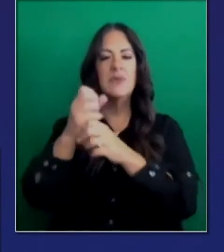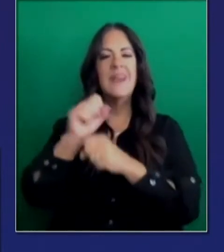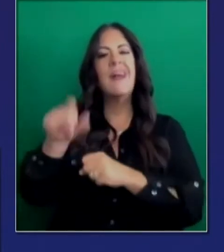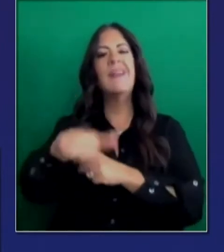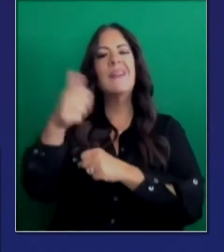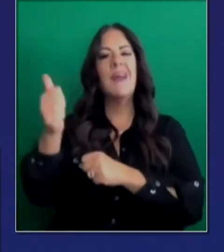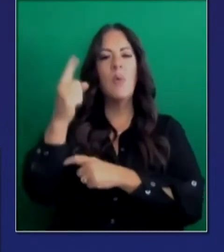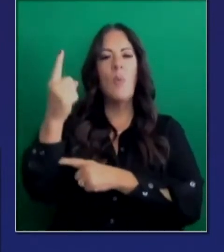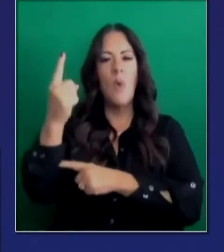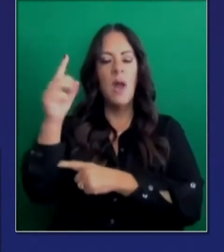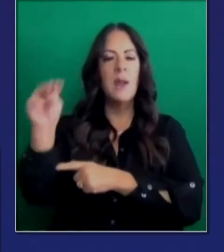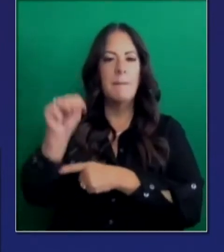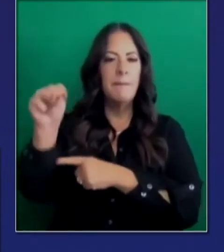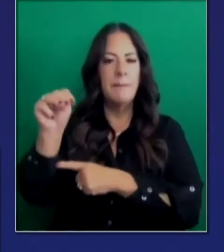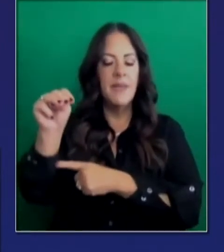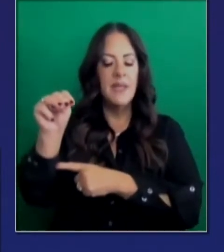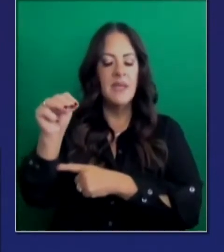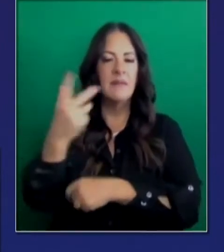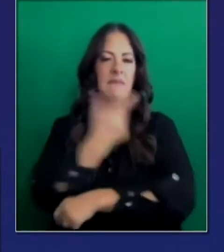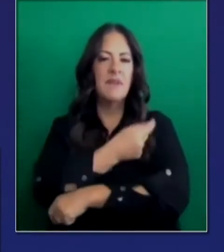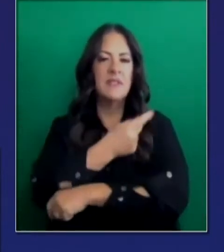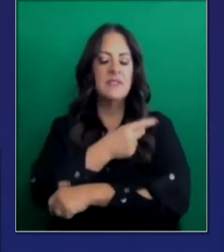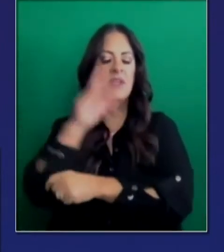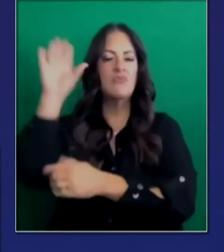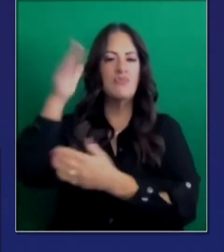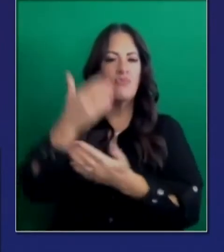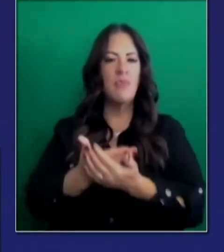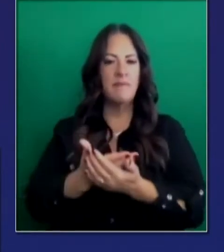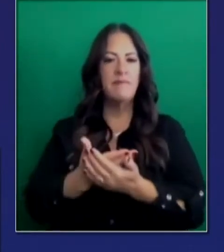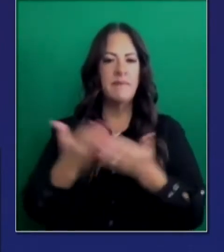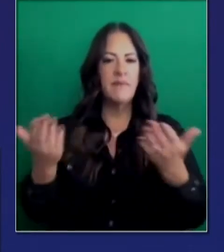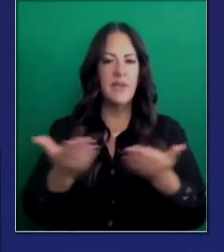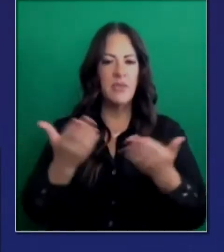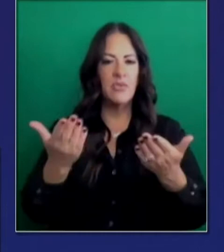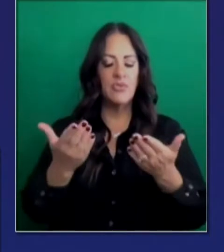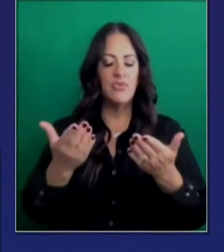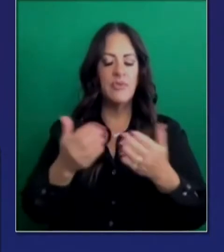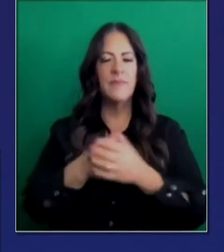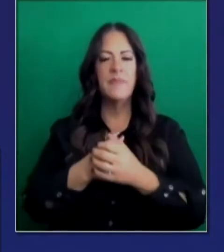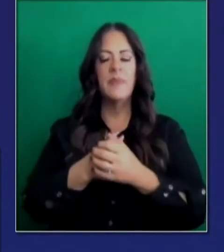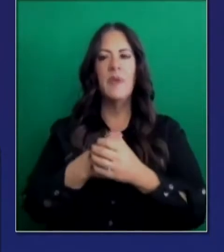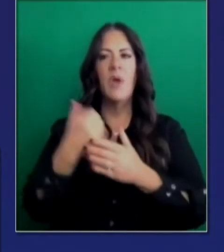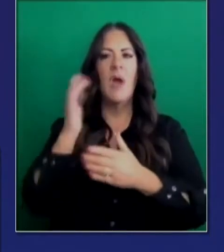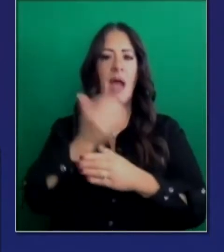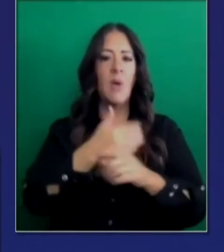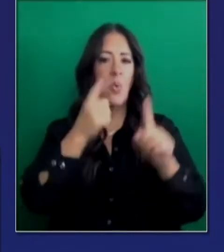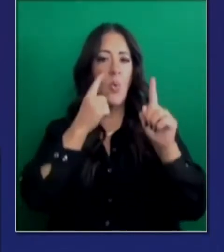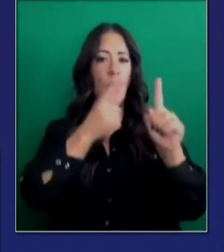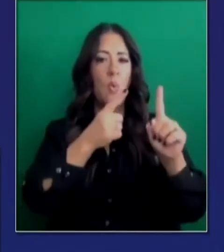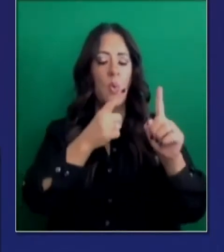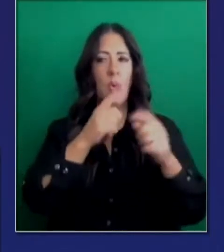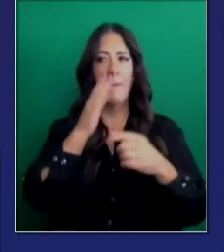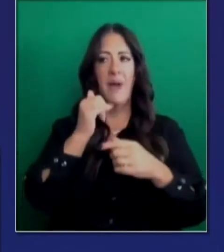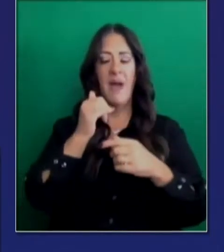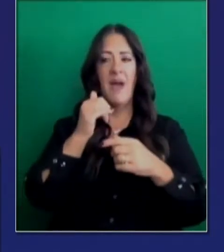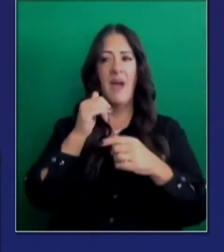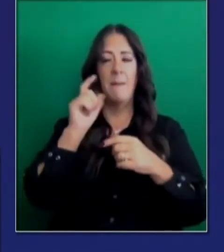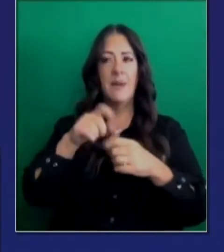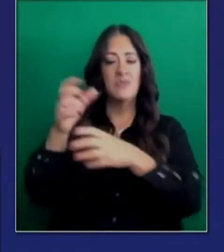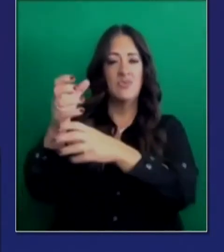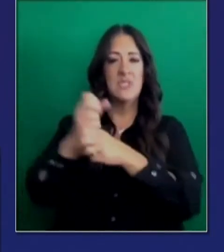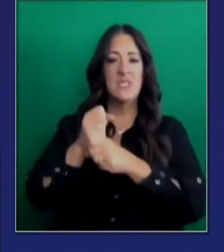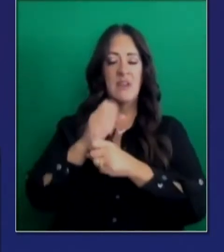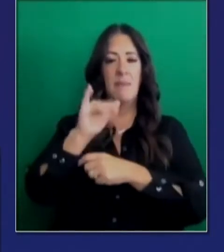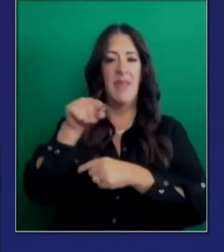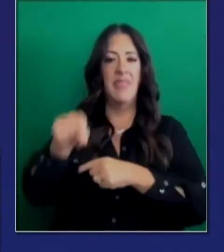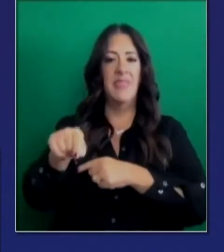We announced it last week, and the goal has a deadline this weekend when dust settles and